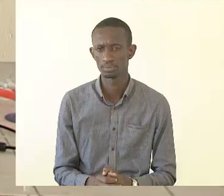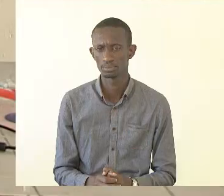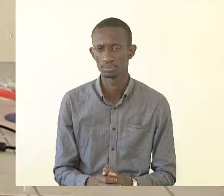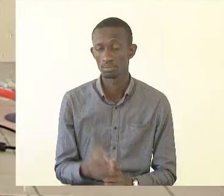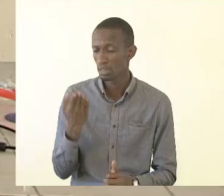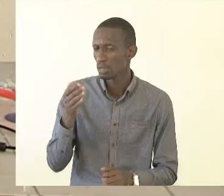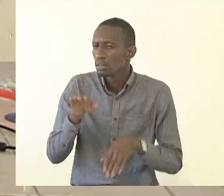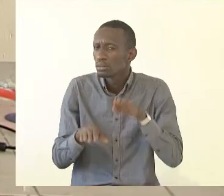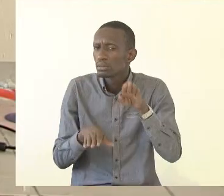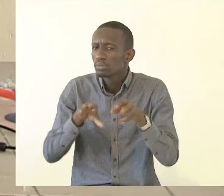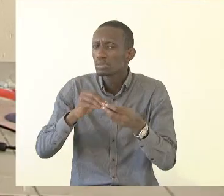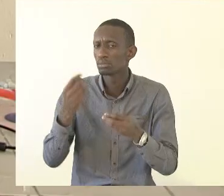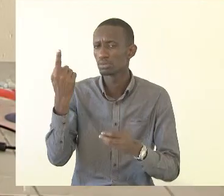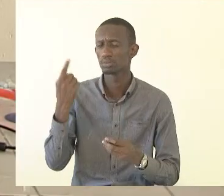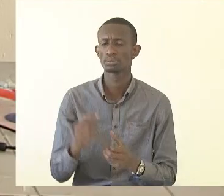step 1.